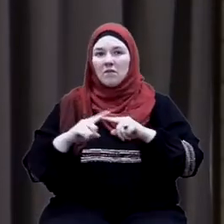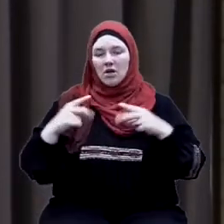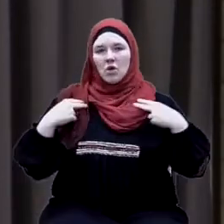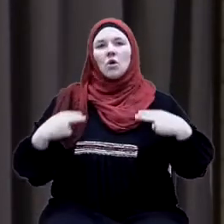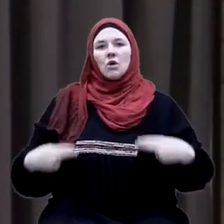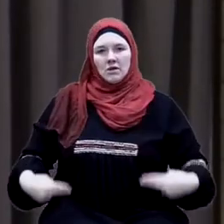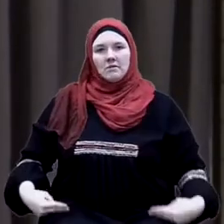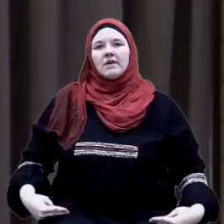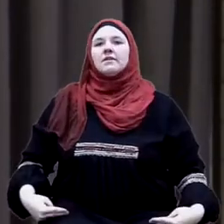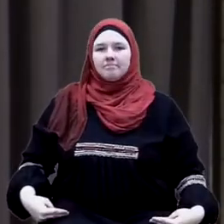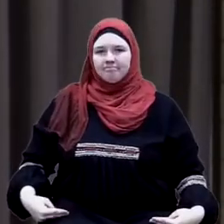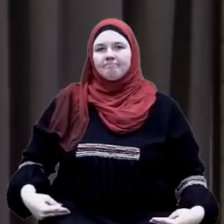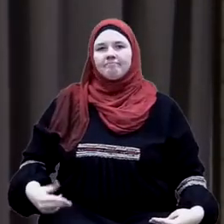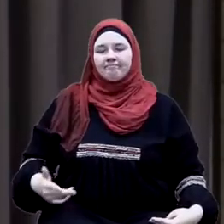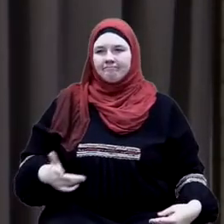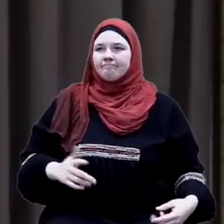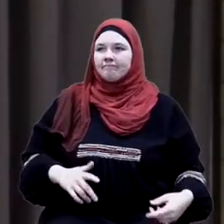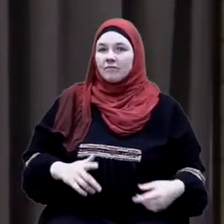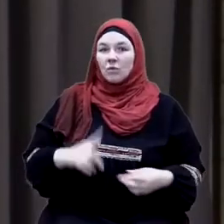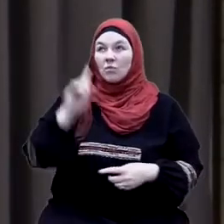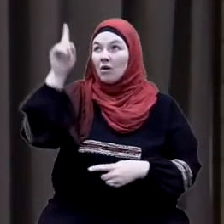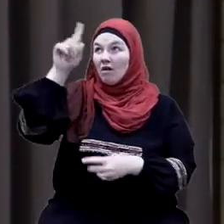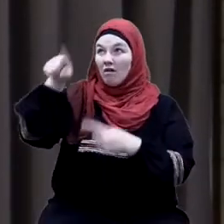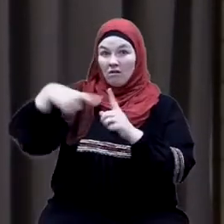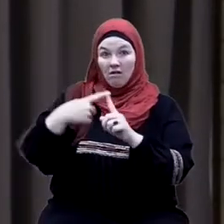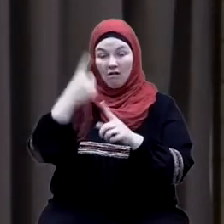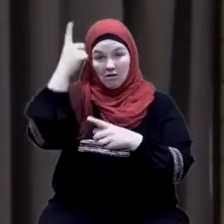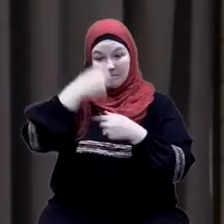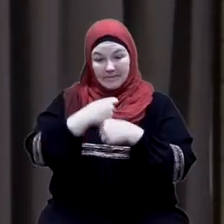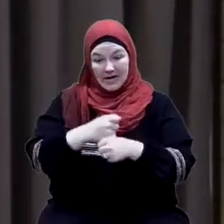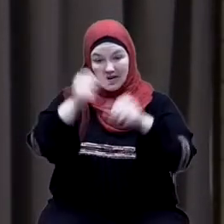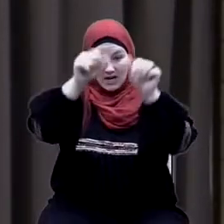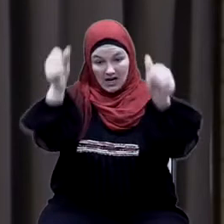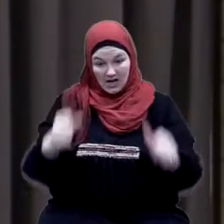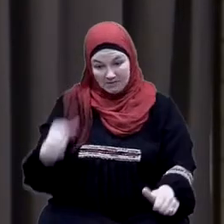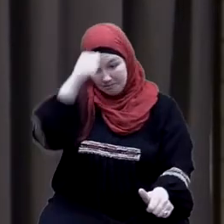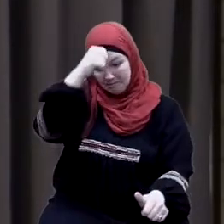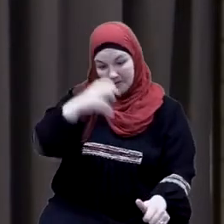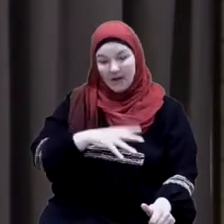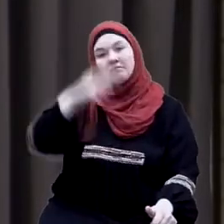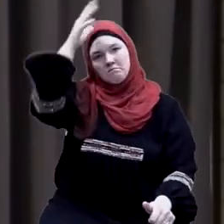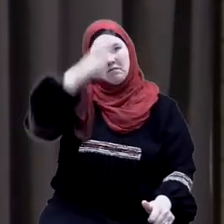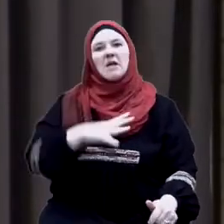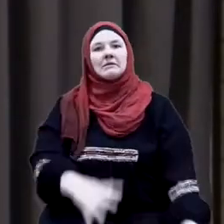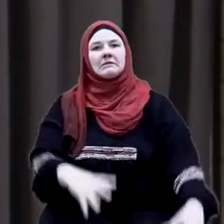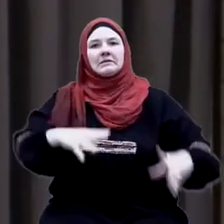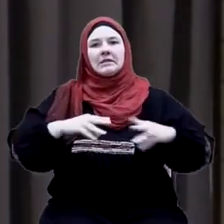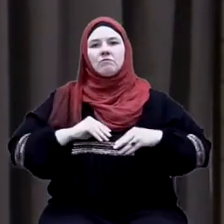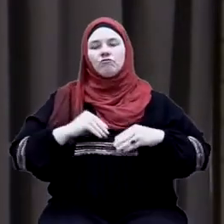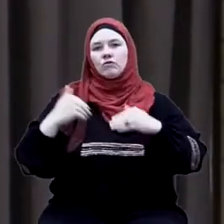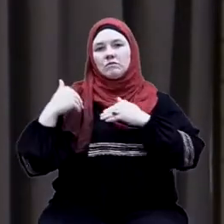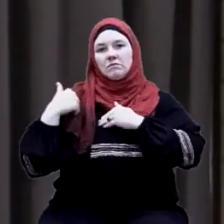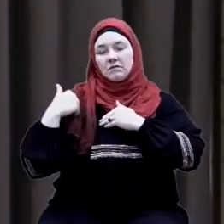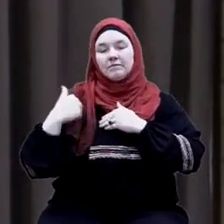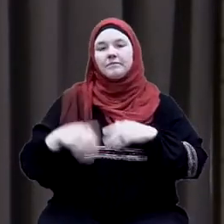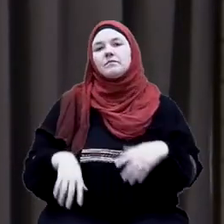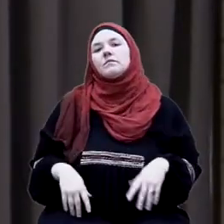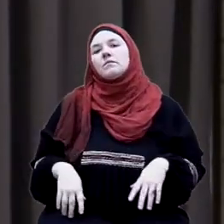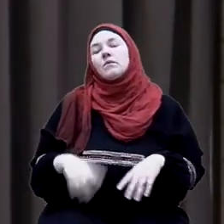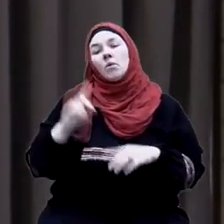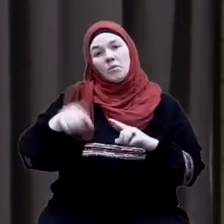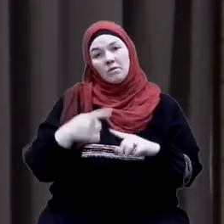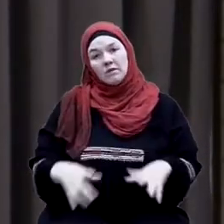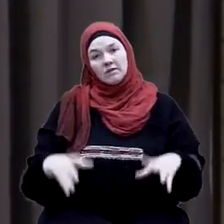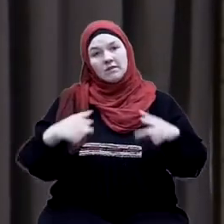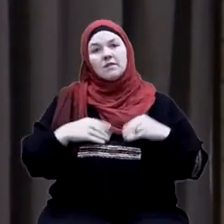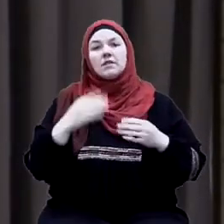accepted the responsibility. We know when we accepted the responsibility. Some atheists, agnostics, and